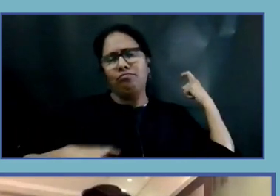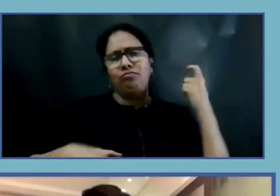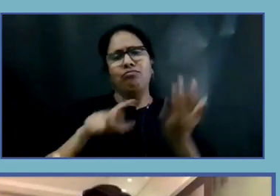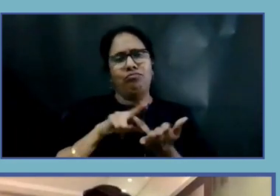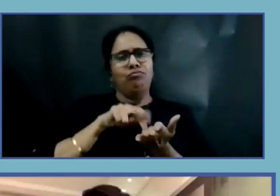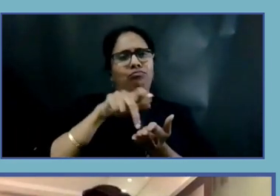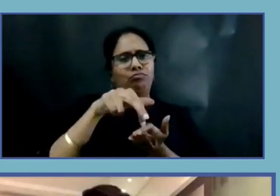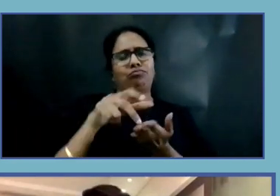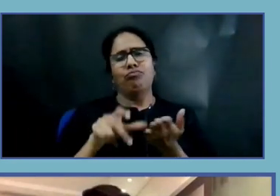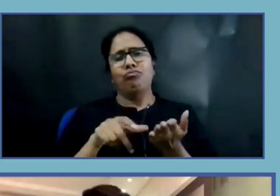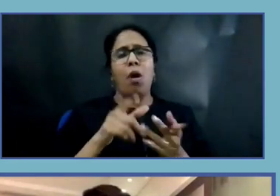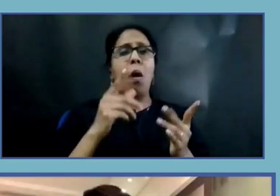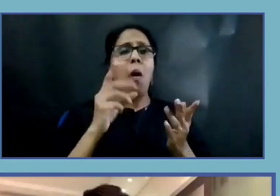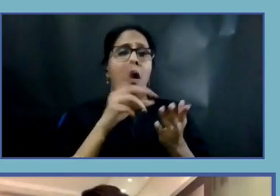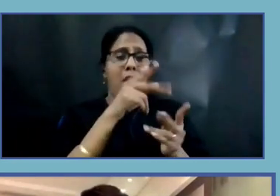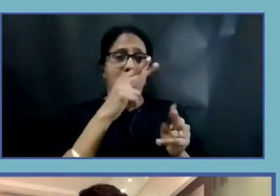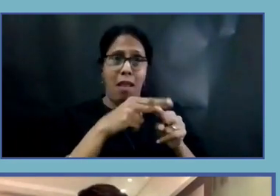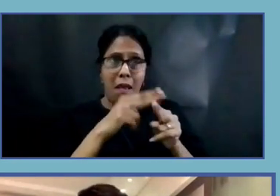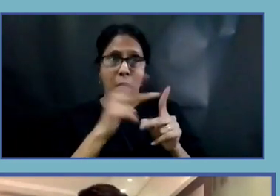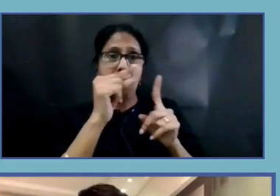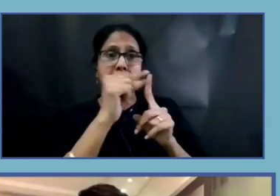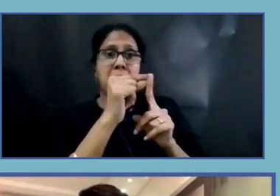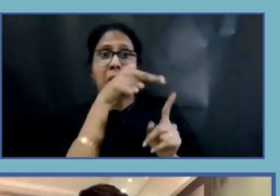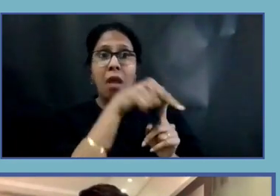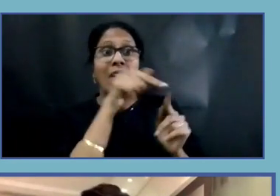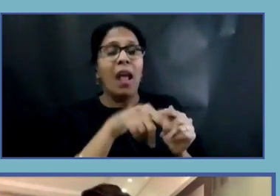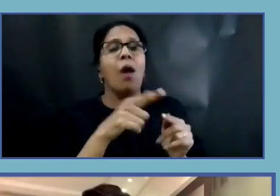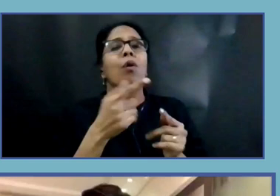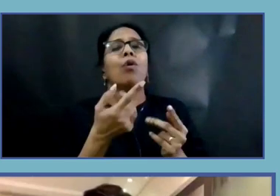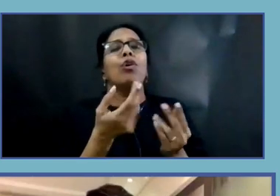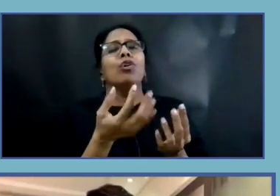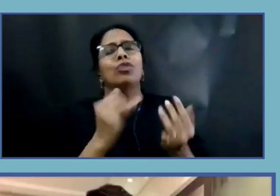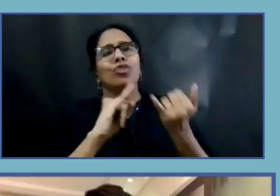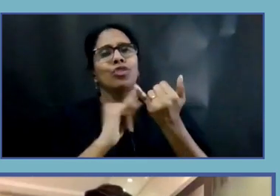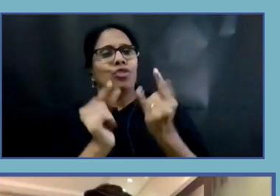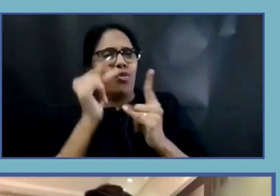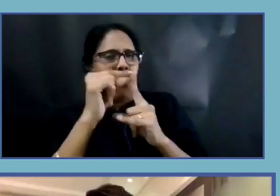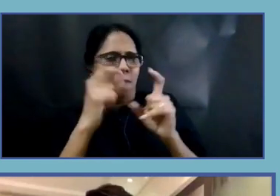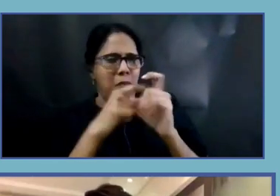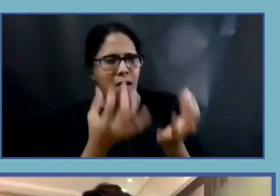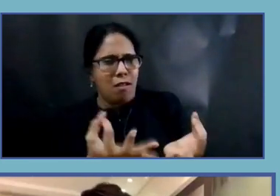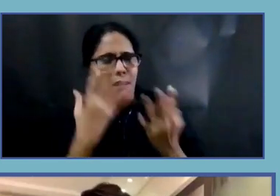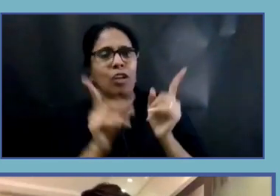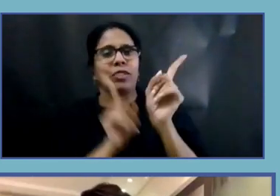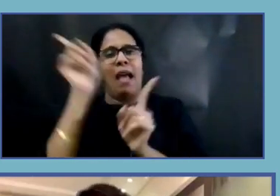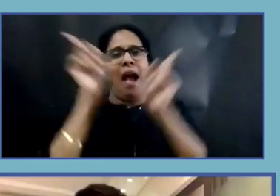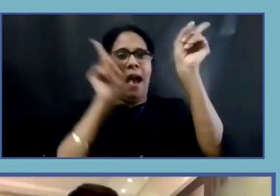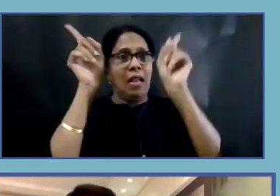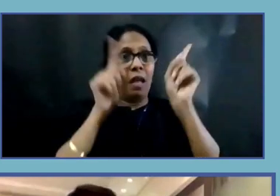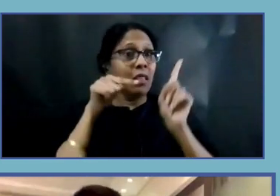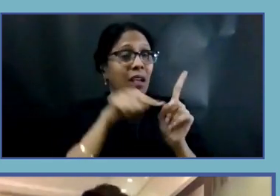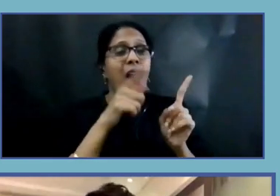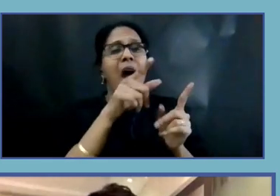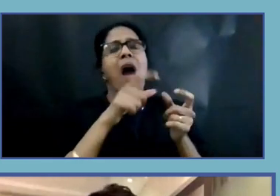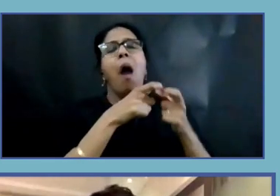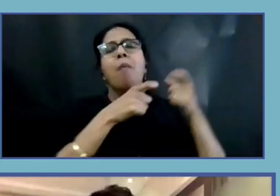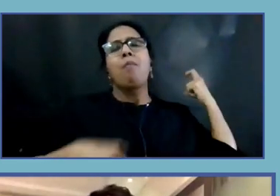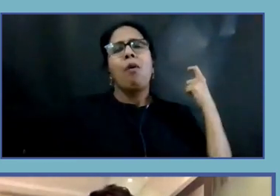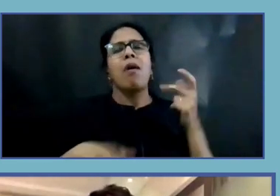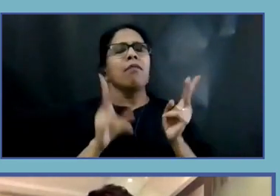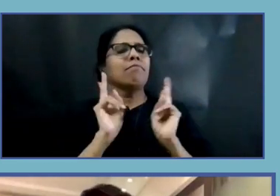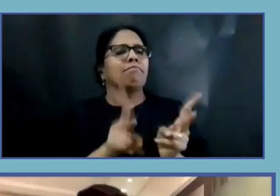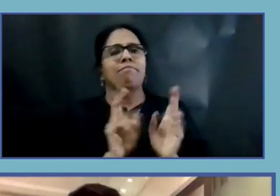who is a superstar. But now I want to tell you from today, you're just not a model, but you're a